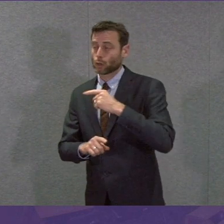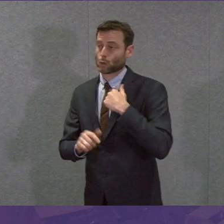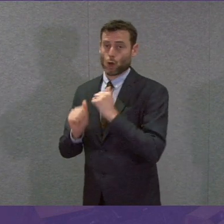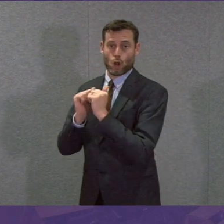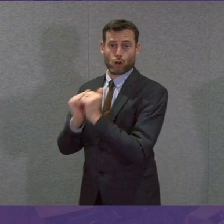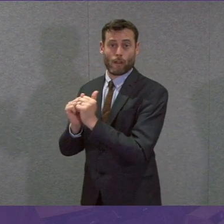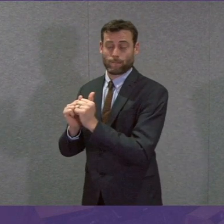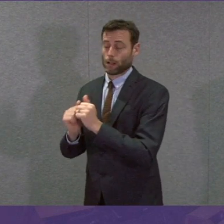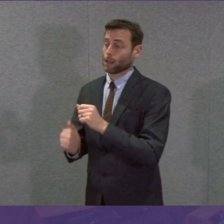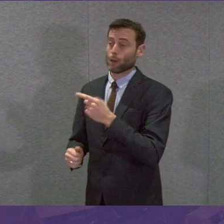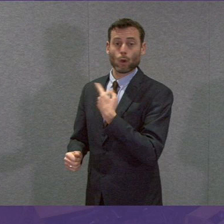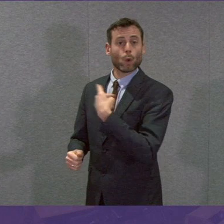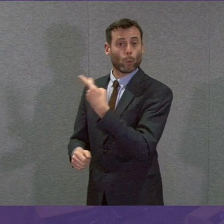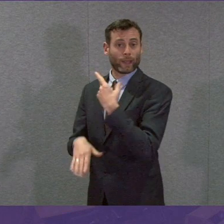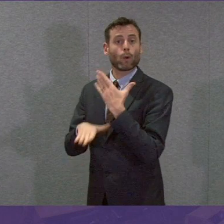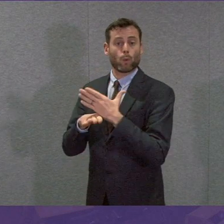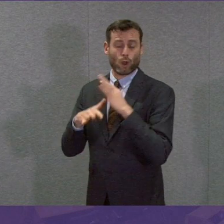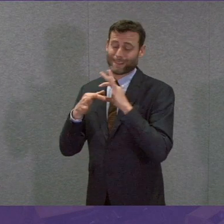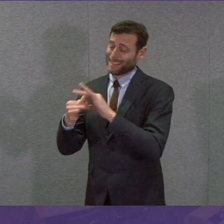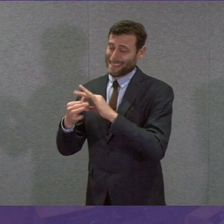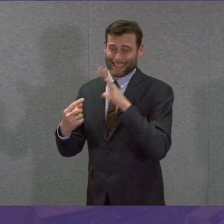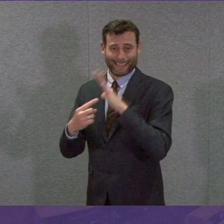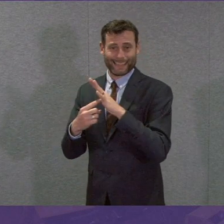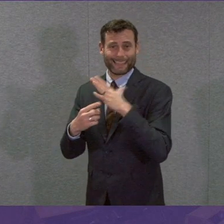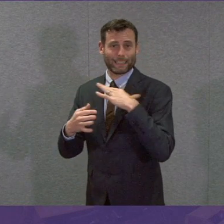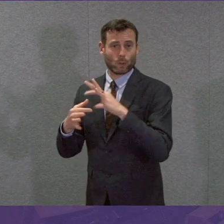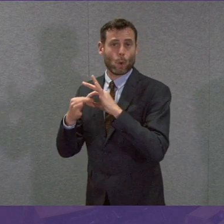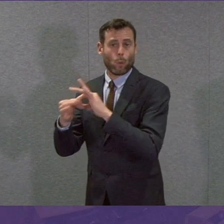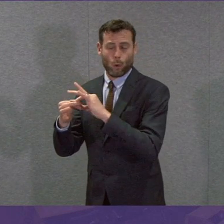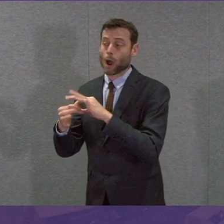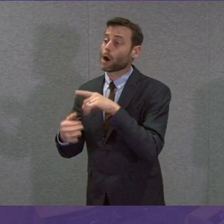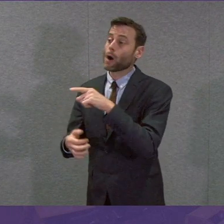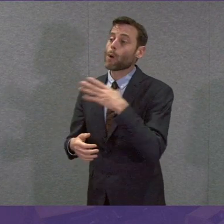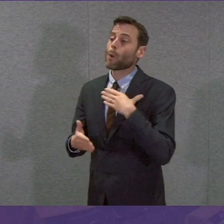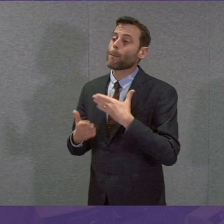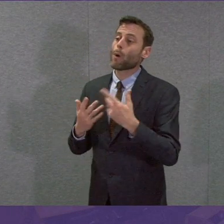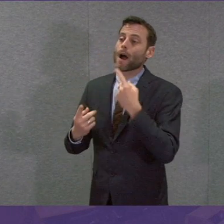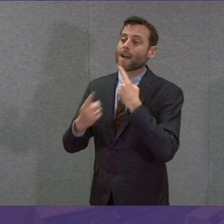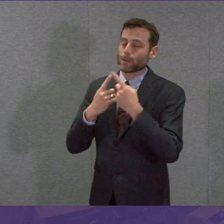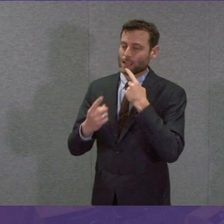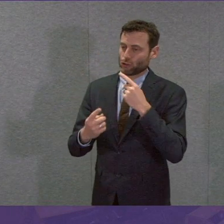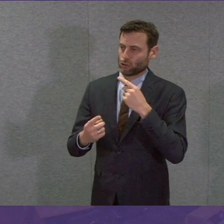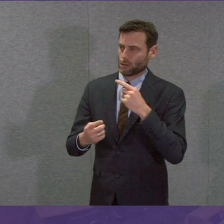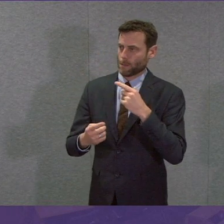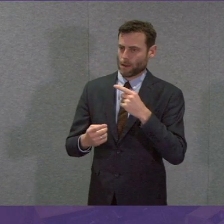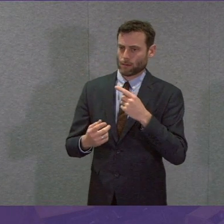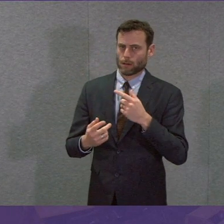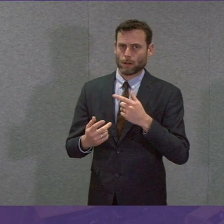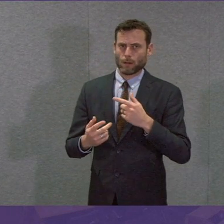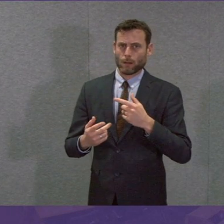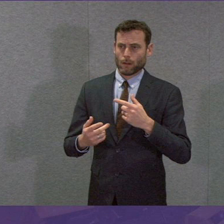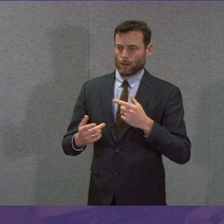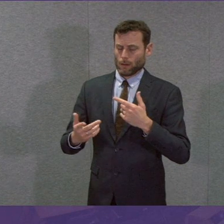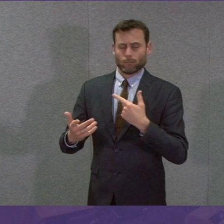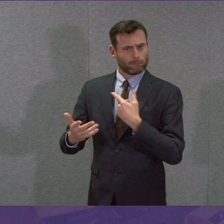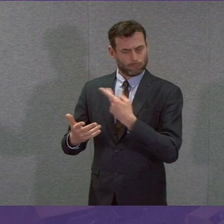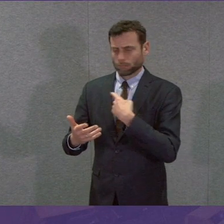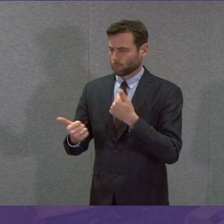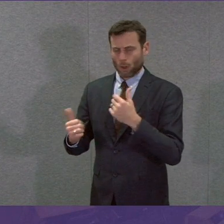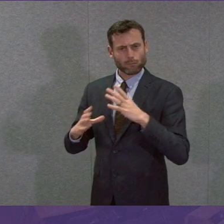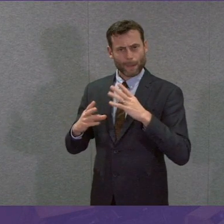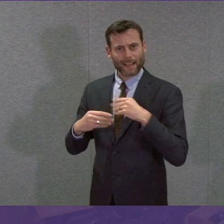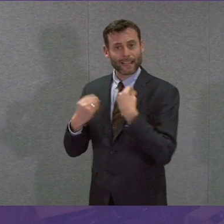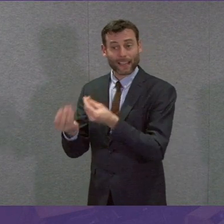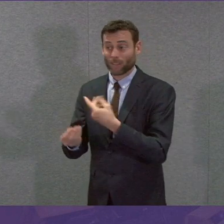work closely together. And I repeat the offer that if I can offer more information to Mr Fraser on the phone. We don't often talk on the phone, but I'm sure we could find a way of